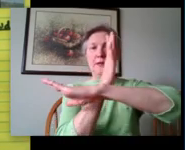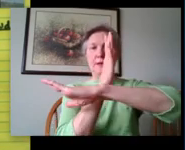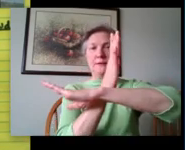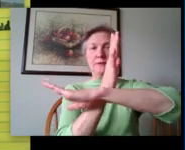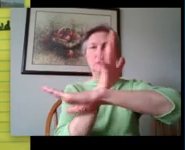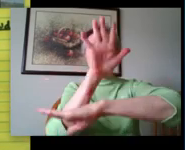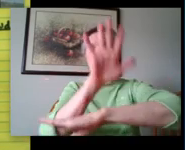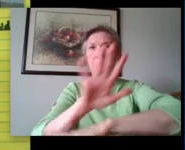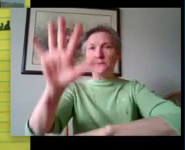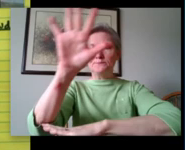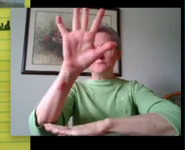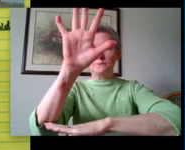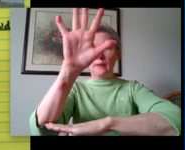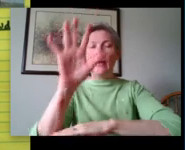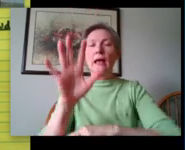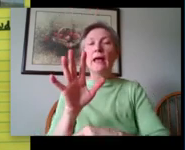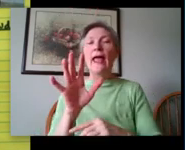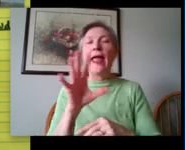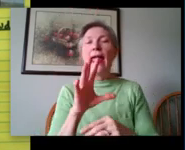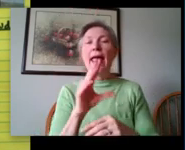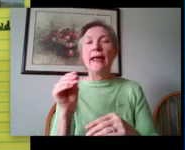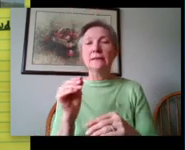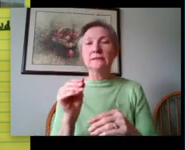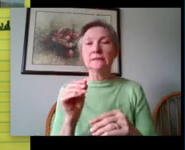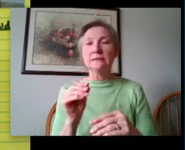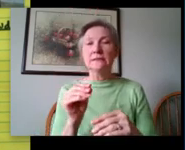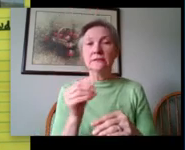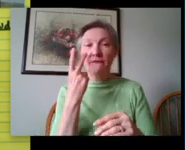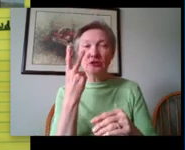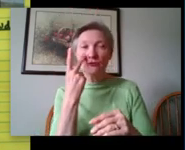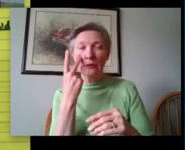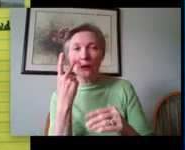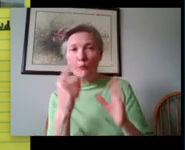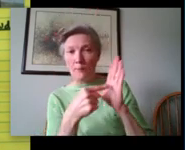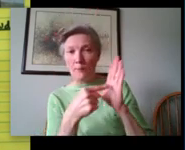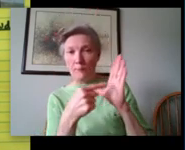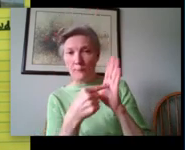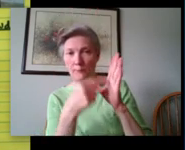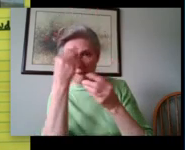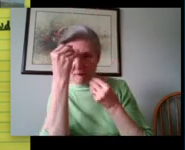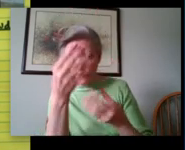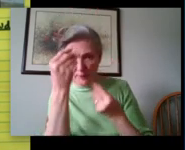or coordinate grid in order to visually represent that data.